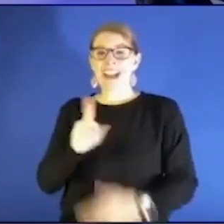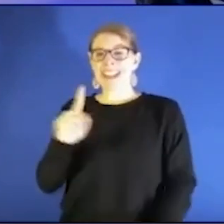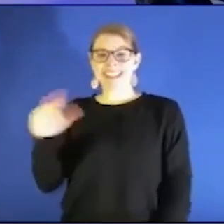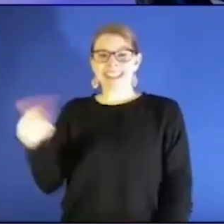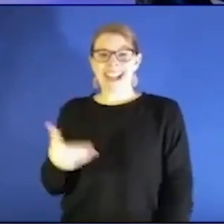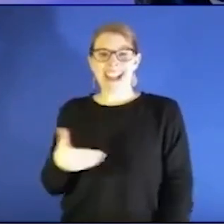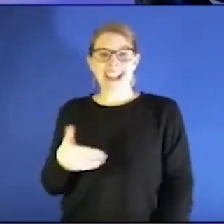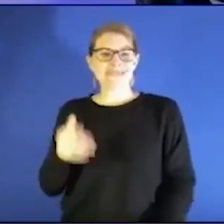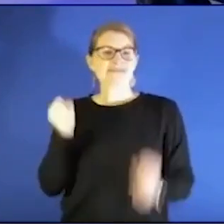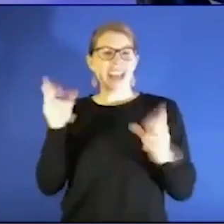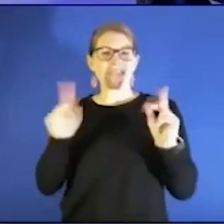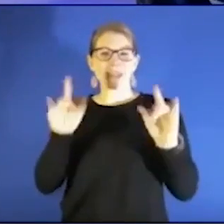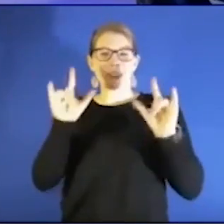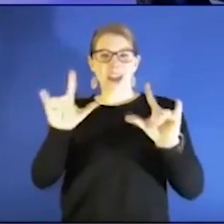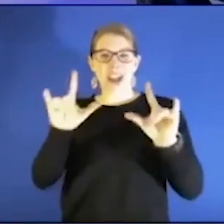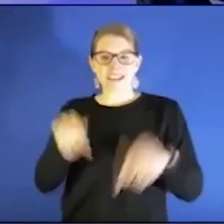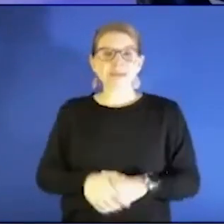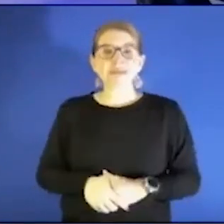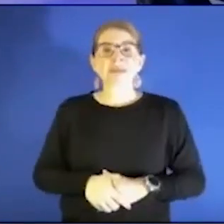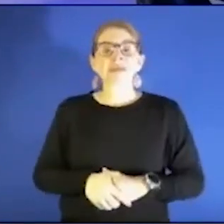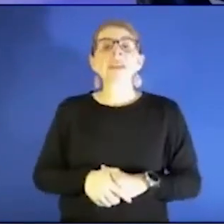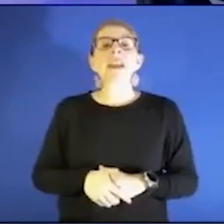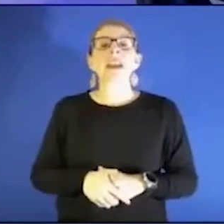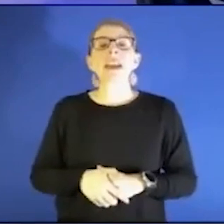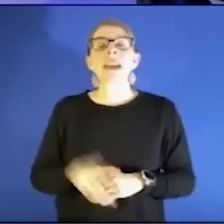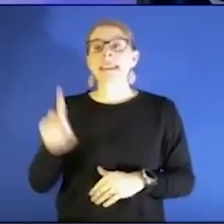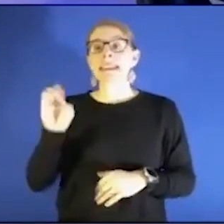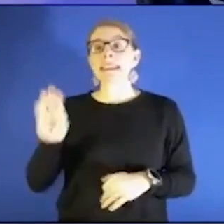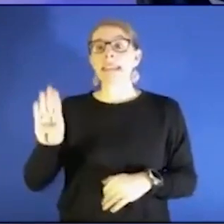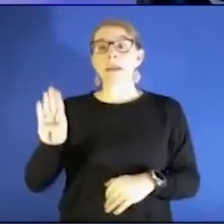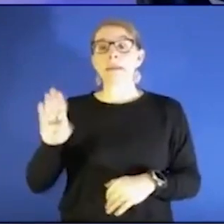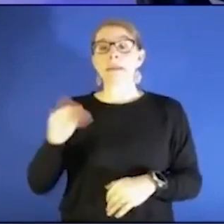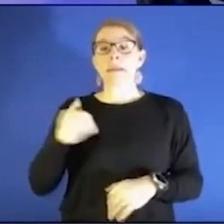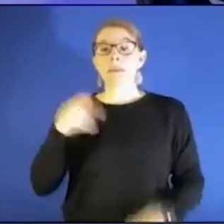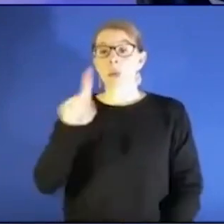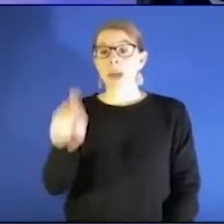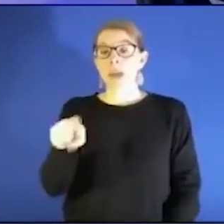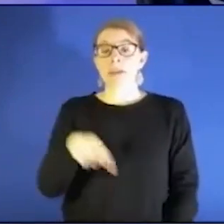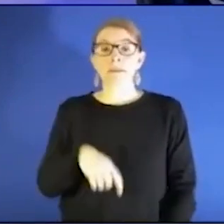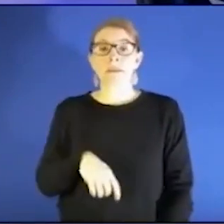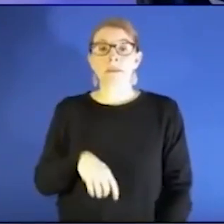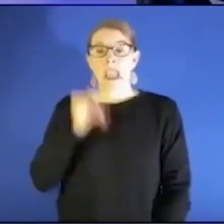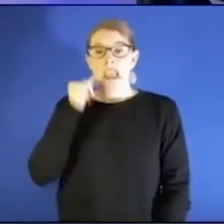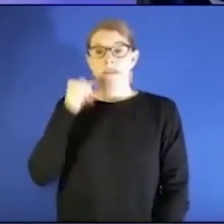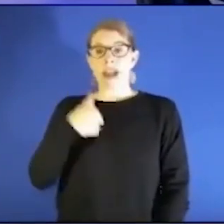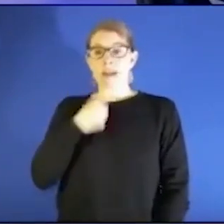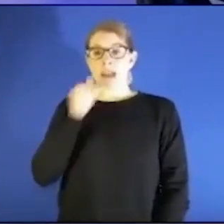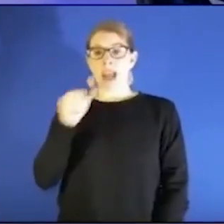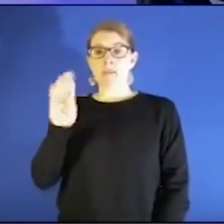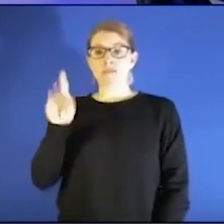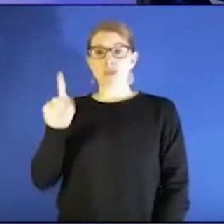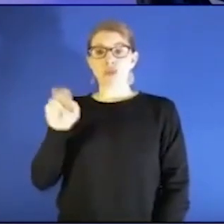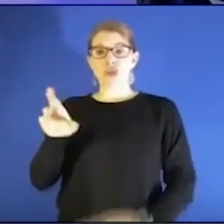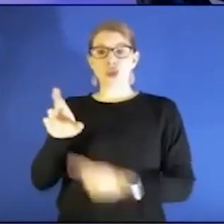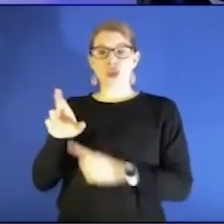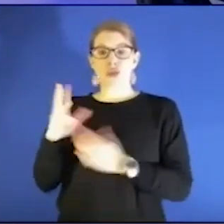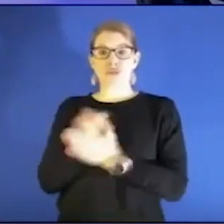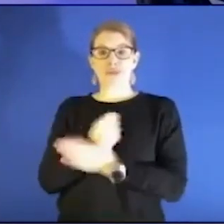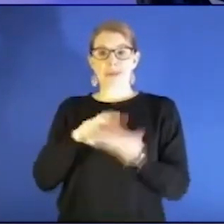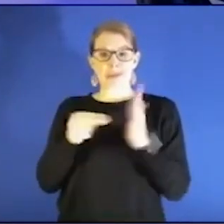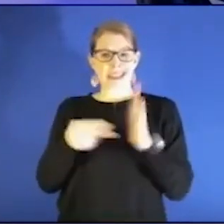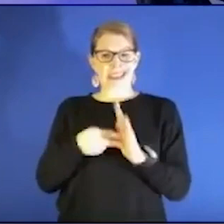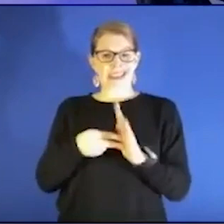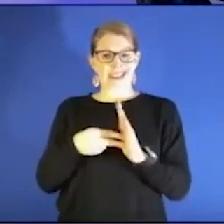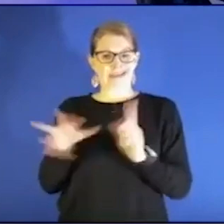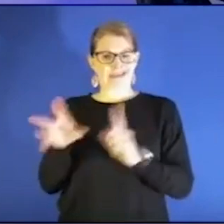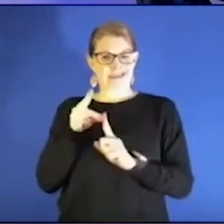so Deb has a question, and someone else asked the question is, so if I'm not boosted, I'm going to get it? So Deb was asking any extra precautions